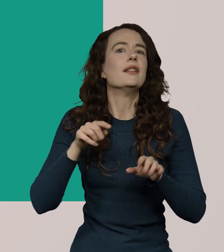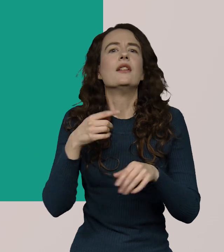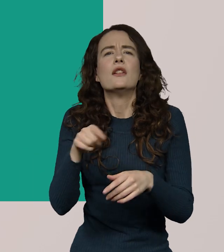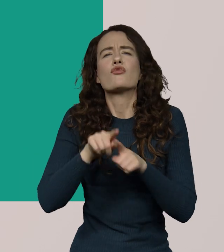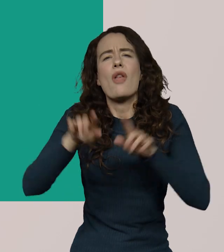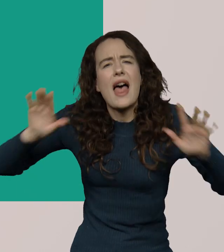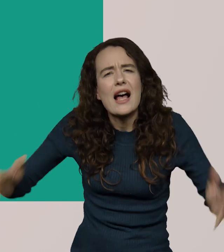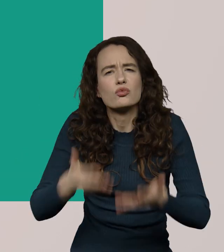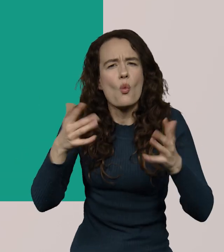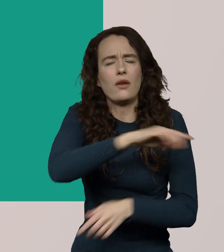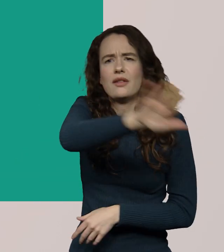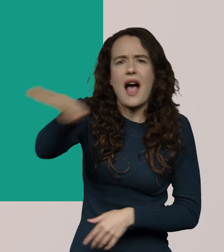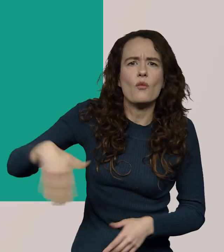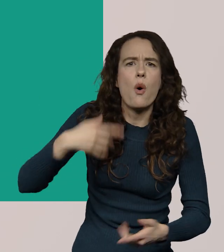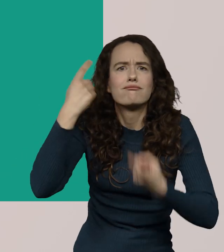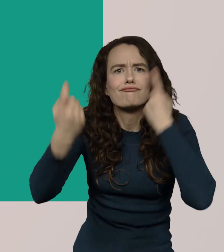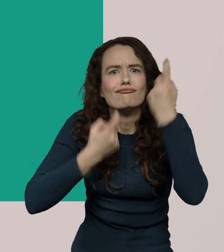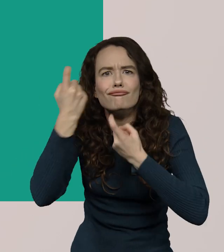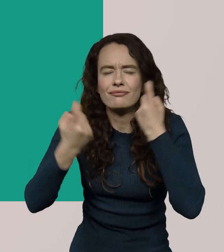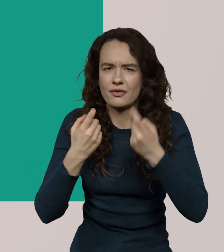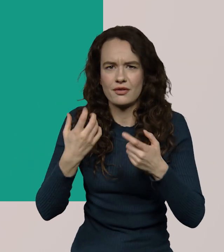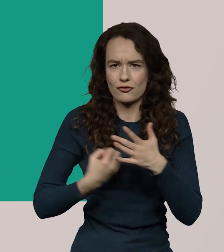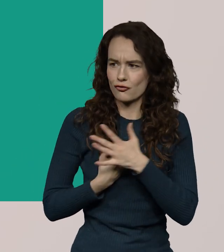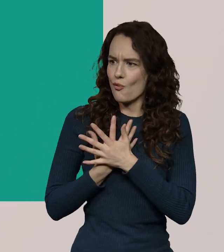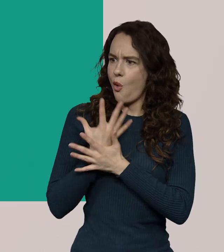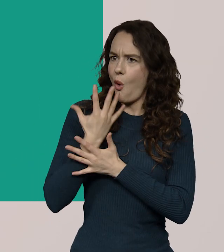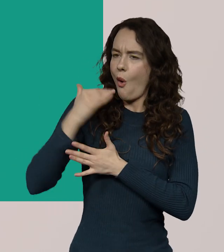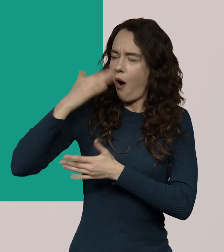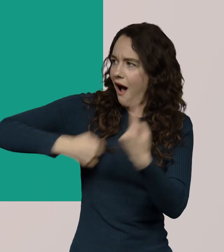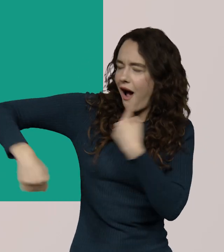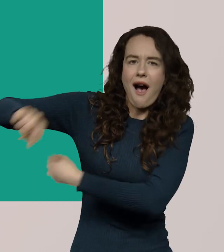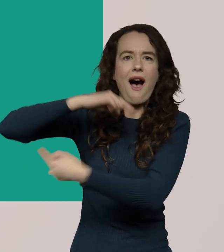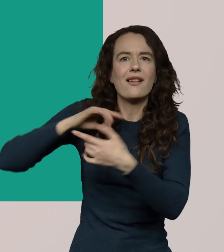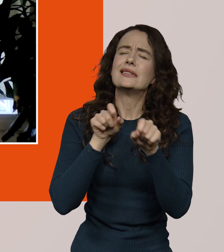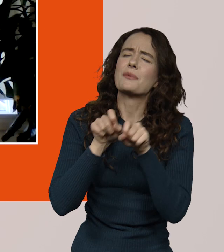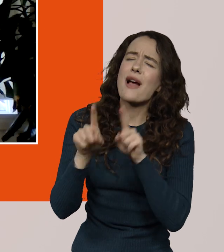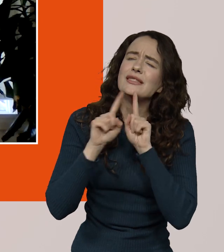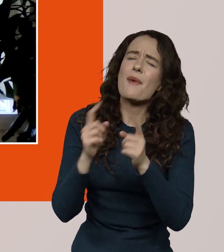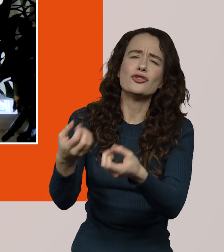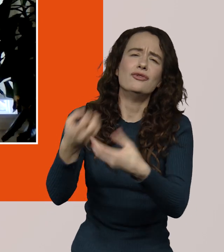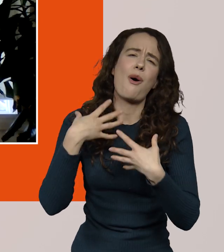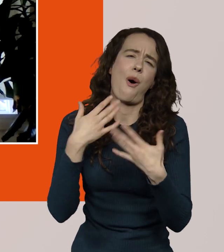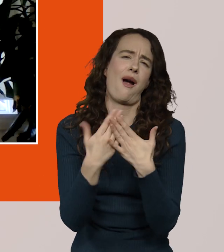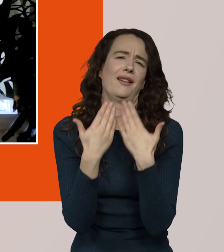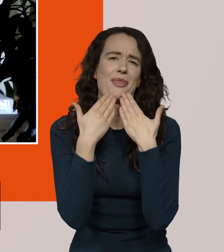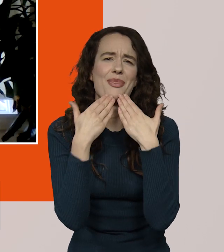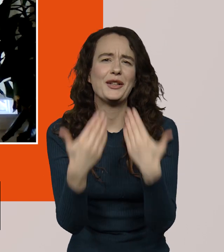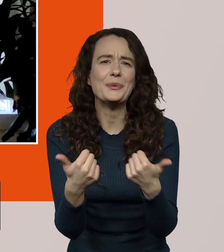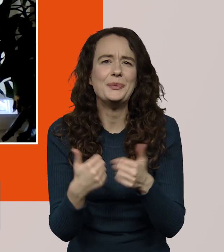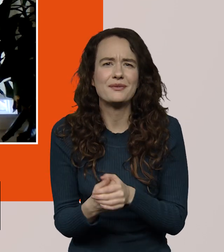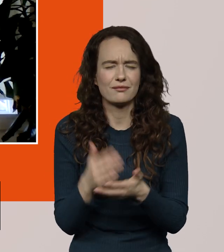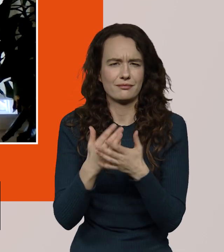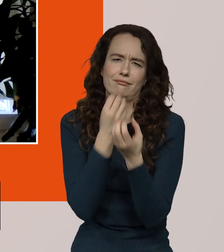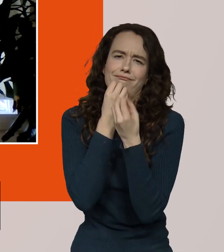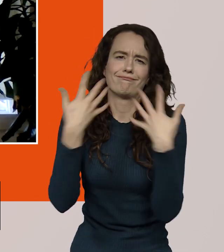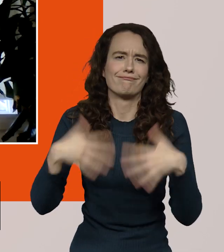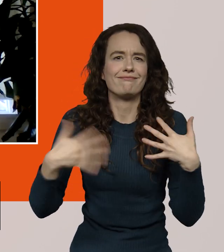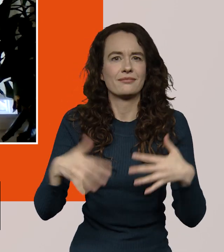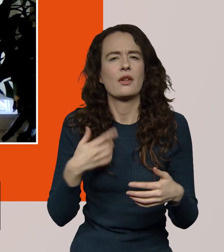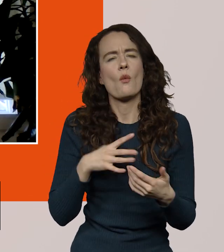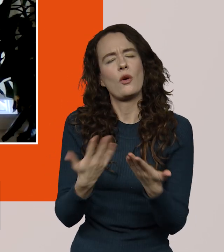Week along with my BAFTA friends and Place to Be. The past few years have been challenging for everyone, so